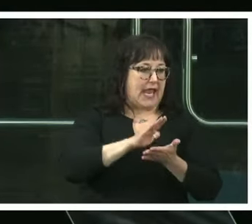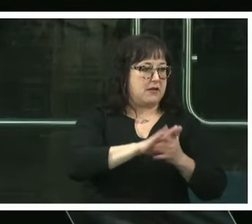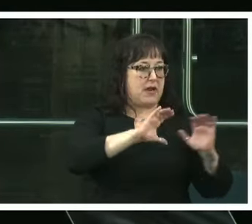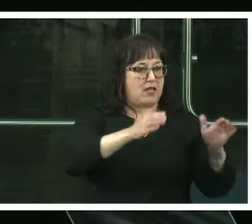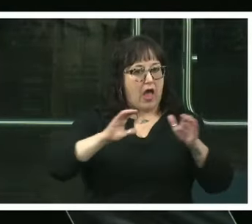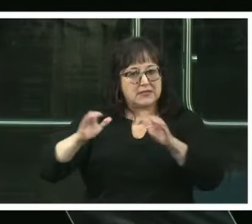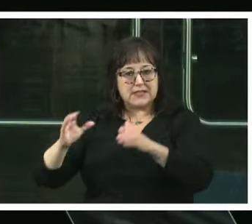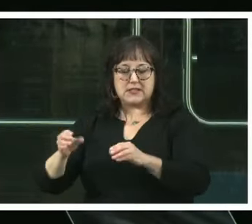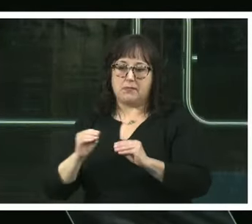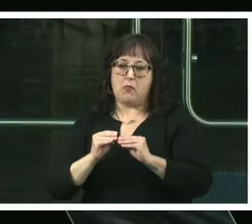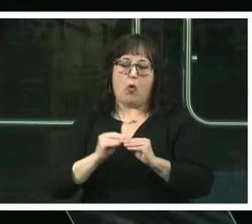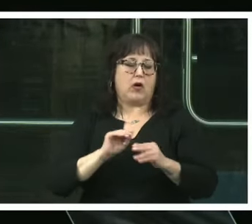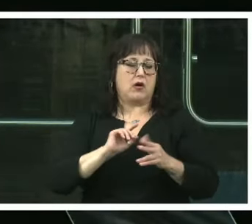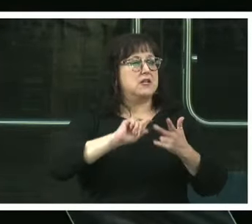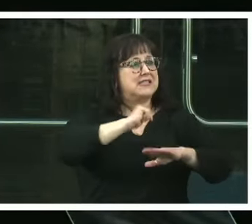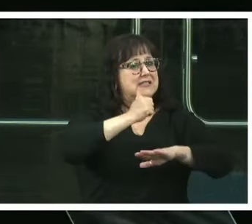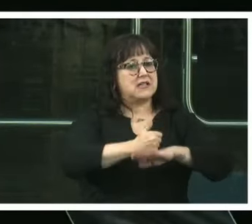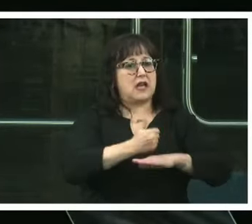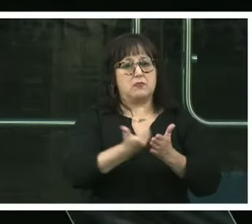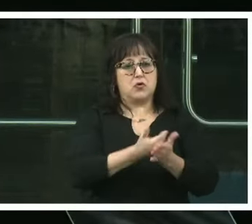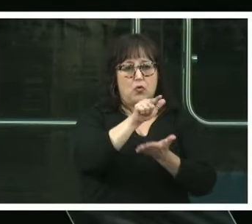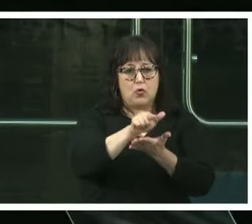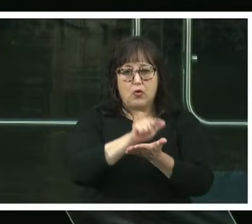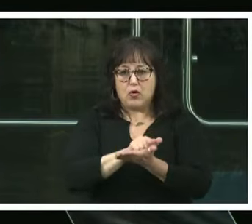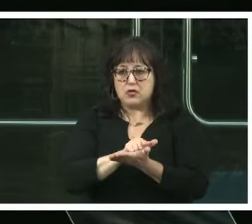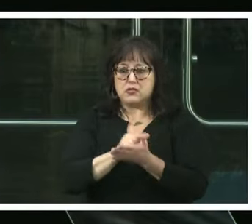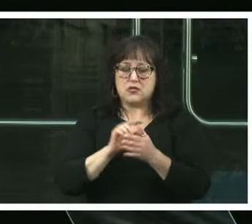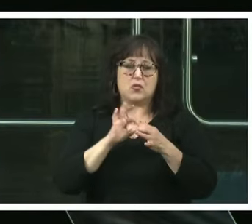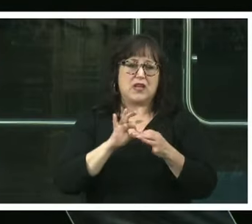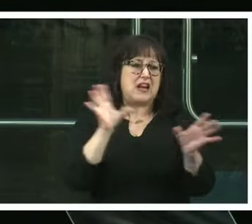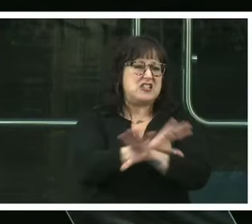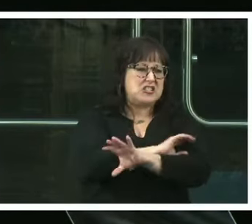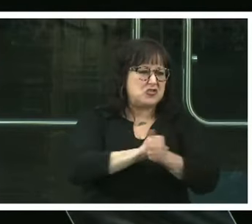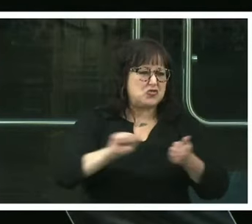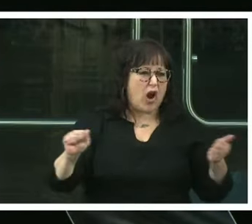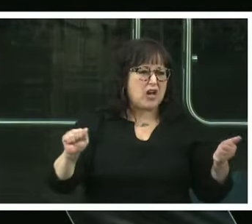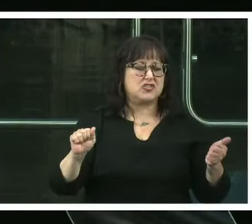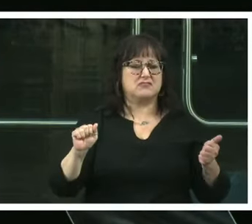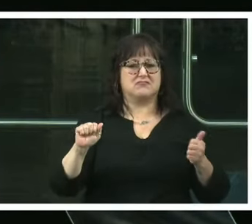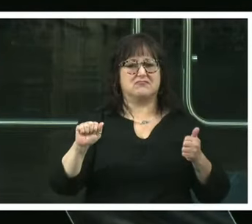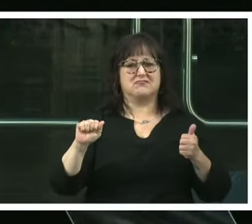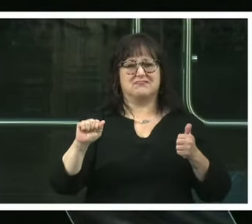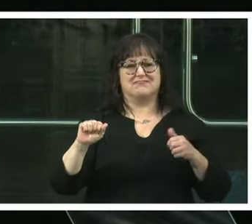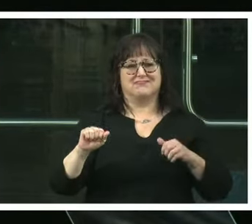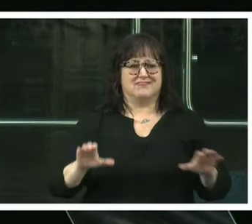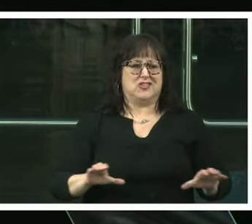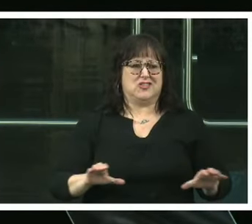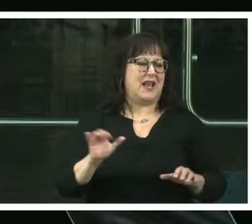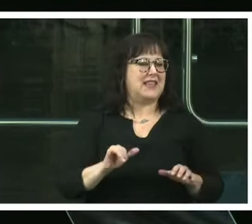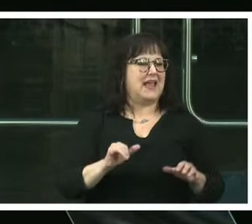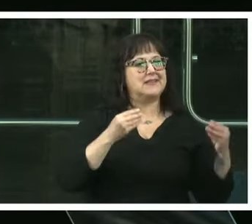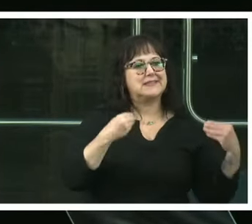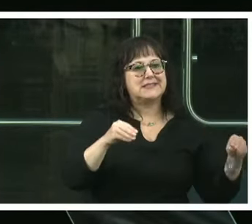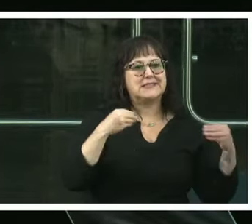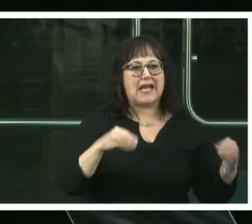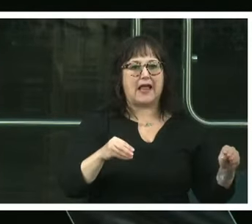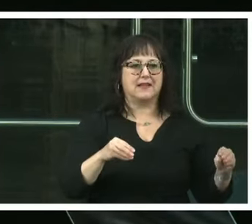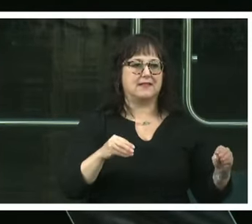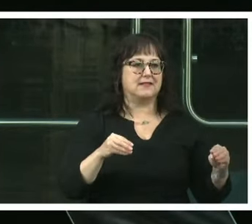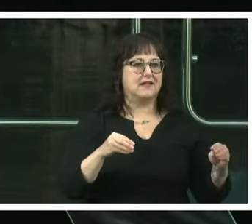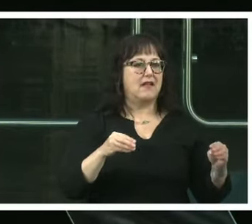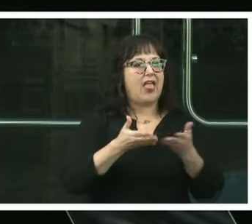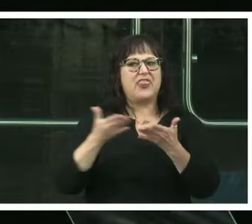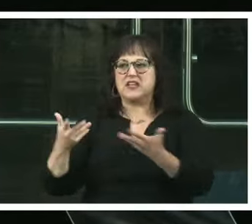to establish new laws and around destructive practices like vending of stolen goods on